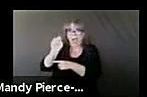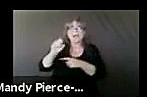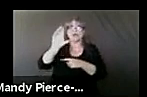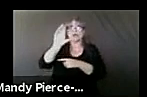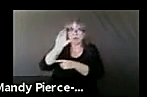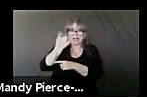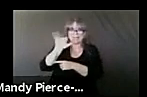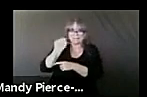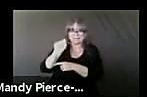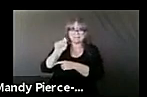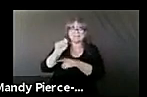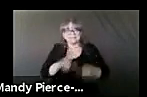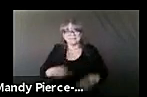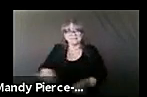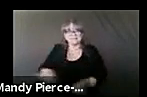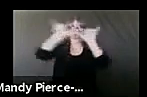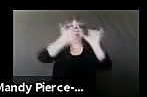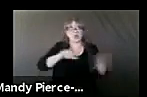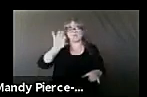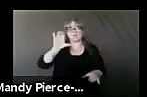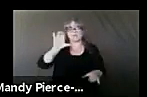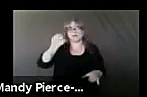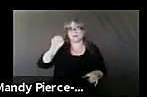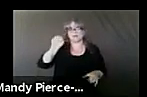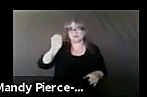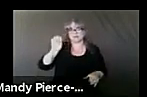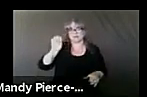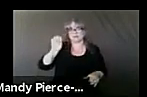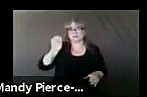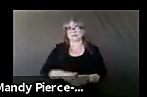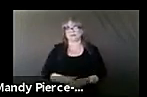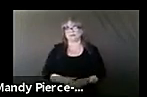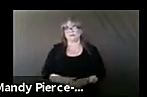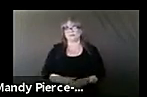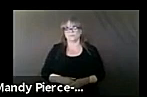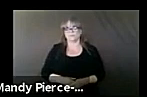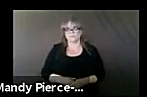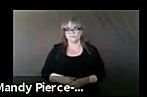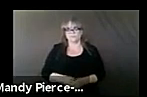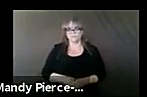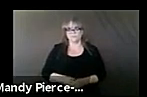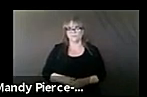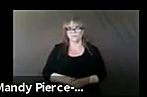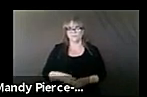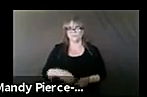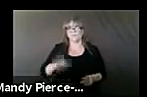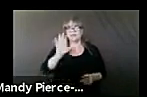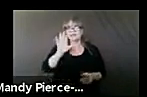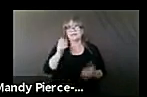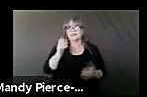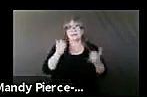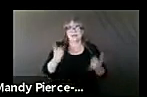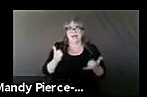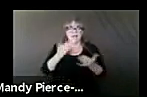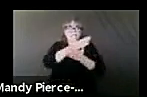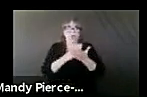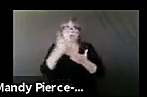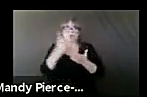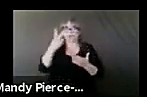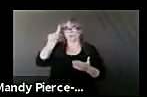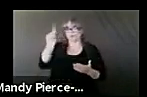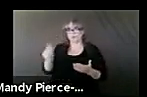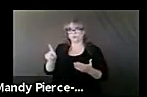a disaster declaration from the governor is made in response to local requests, is it right to assume that there may be regions in the state where CSC